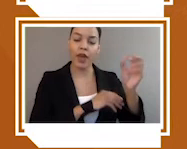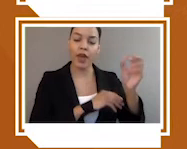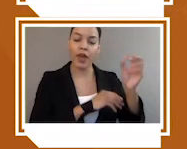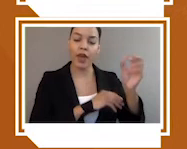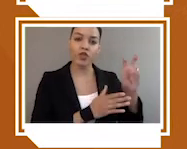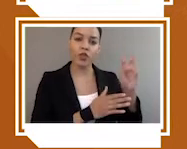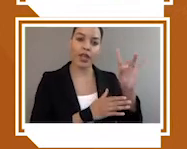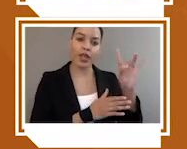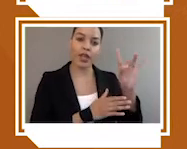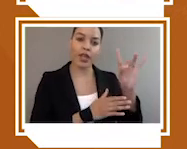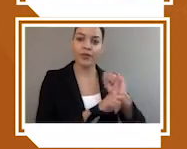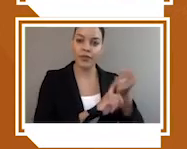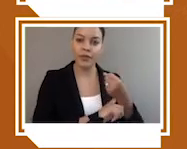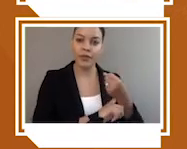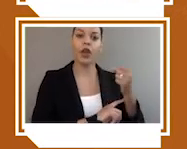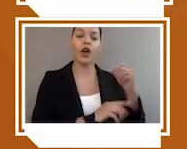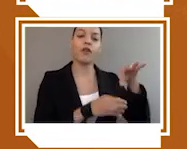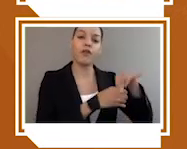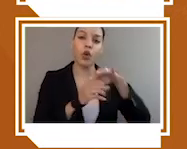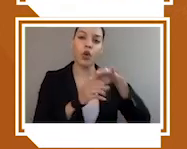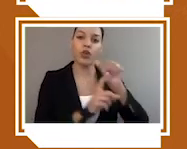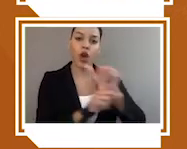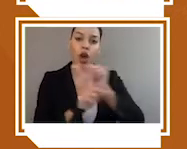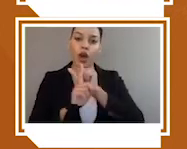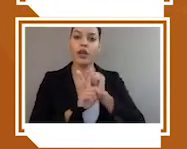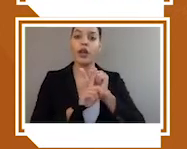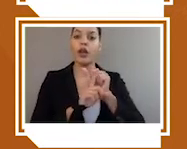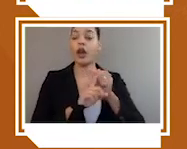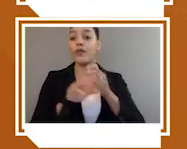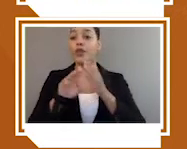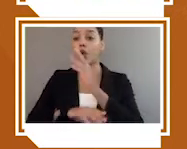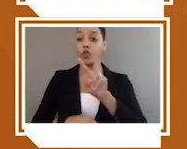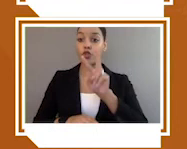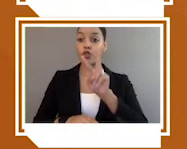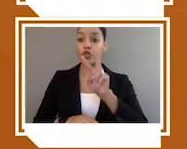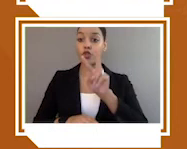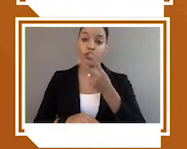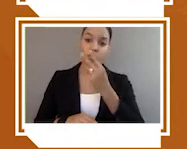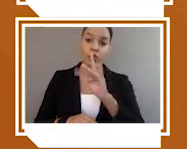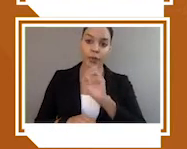the nearly 2 billion votes cast at a rate of